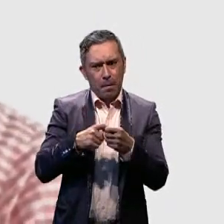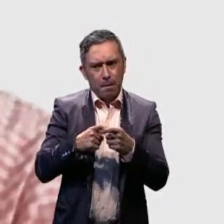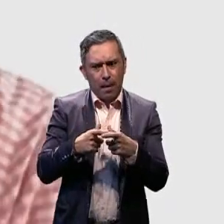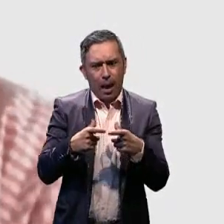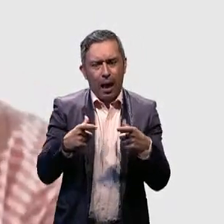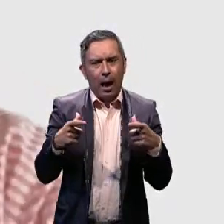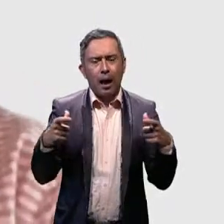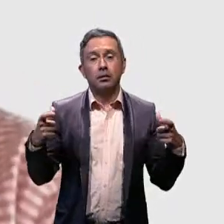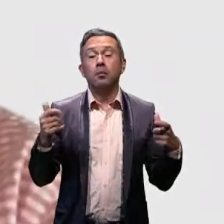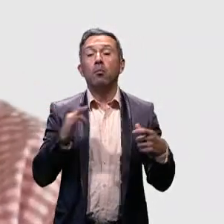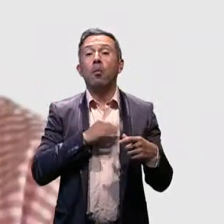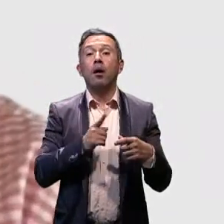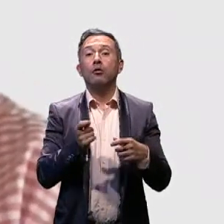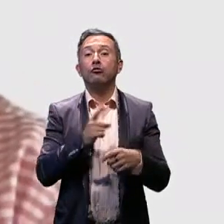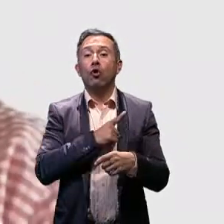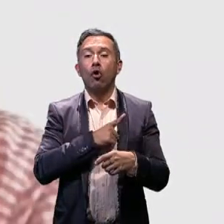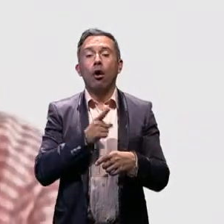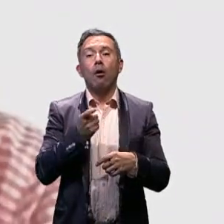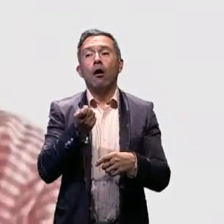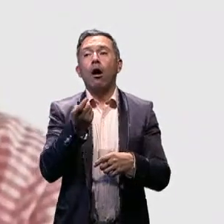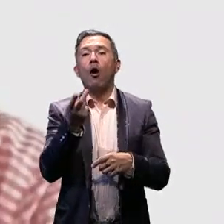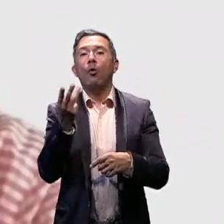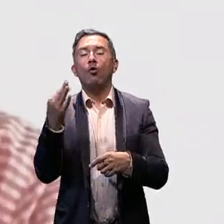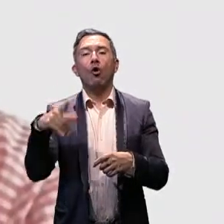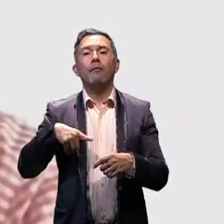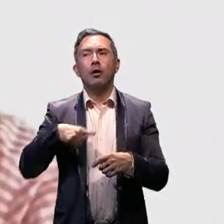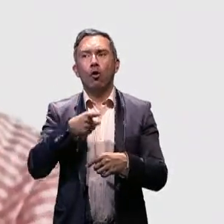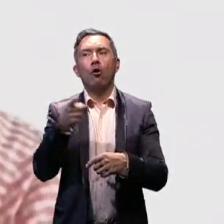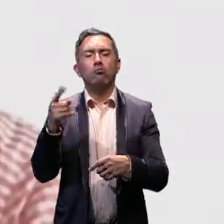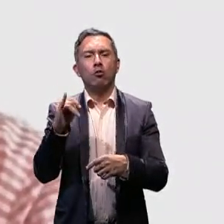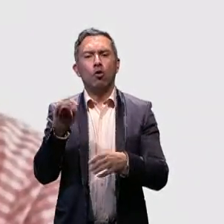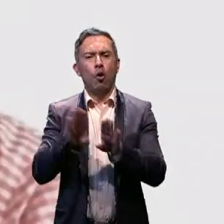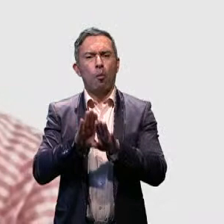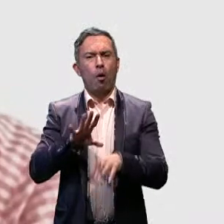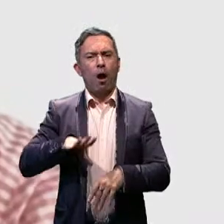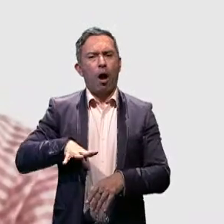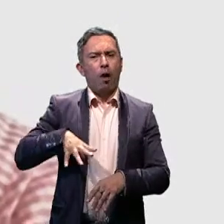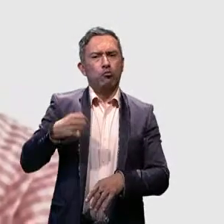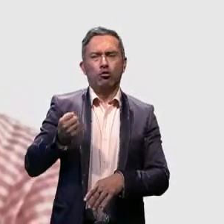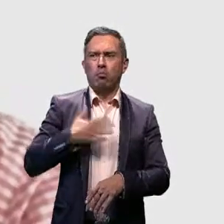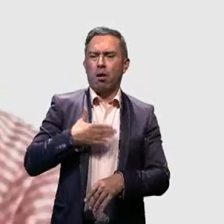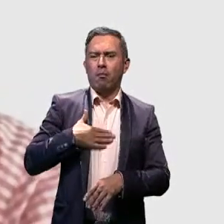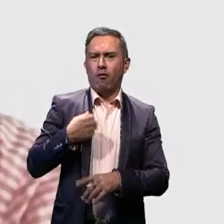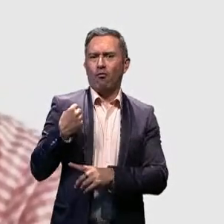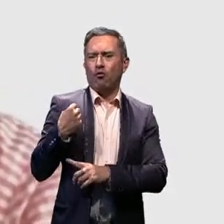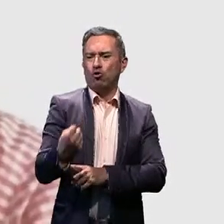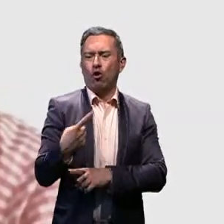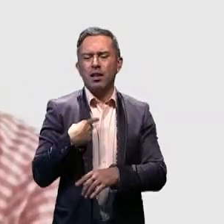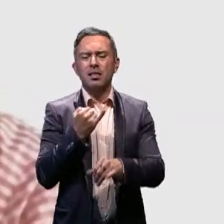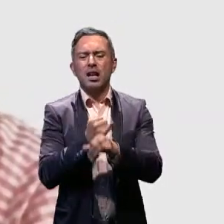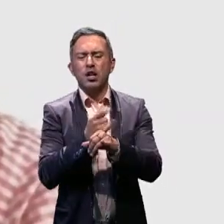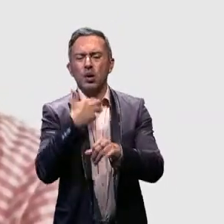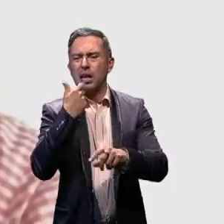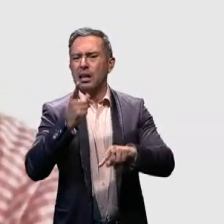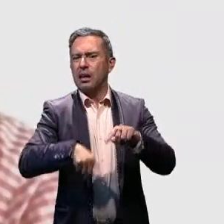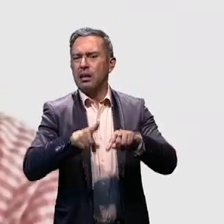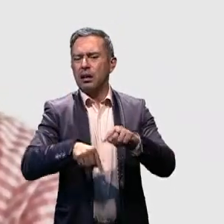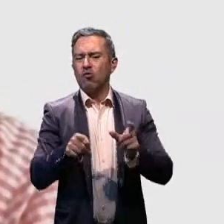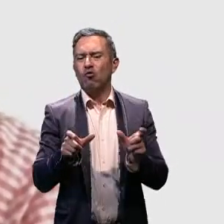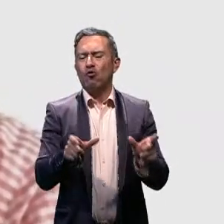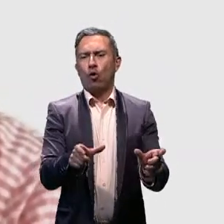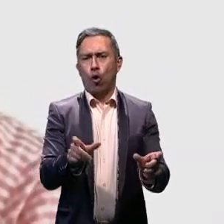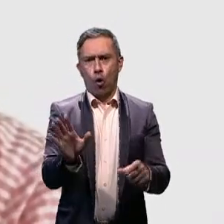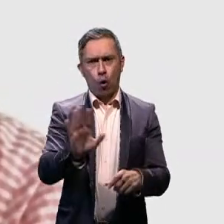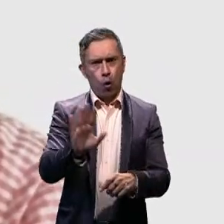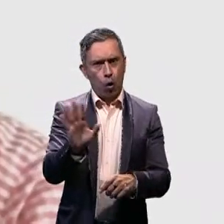digital gap, and because sometimes some states are working with this, but in an authoritarian manner, but